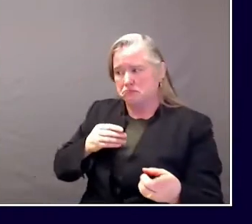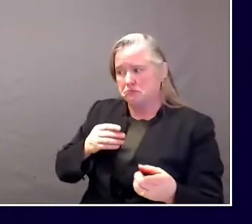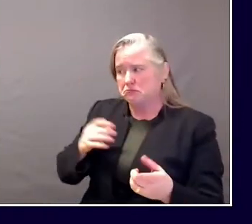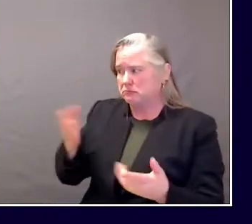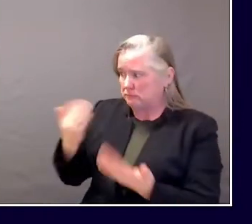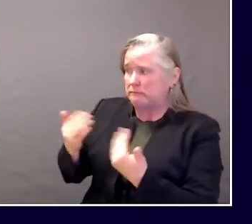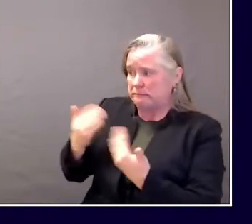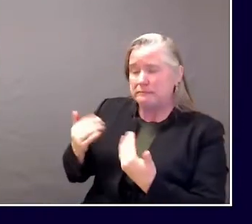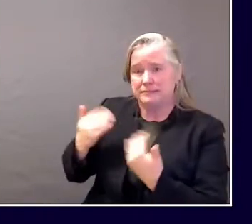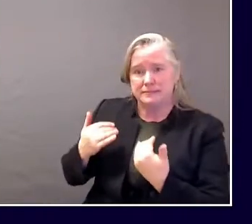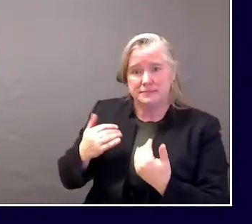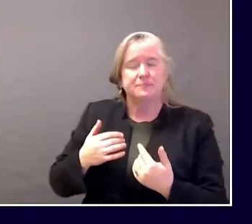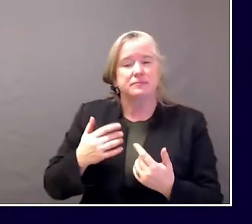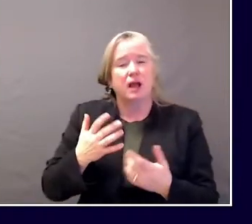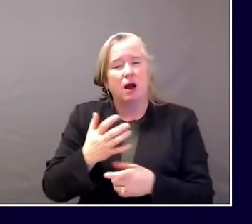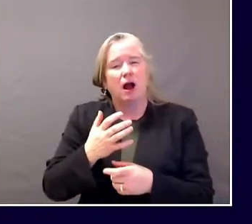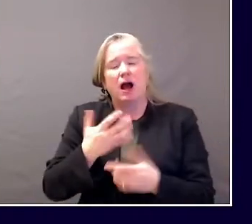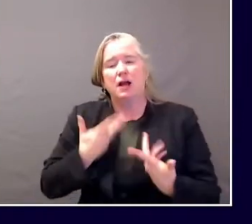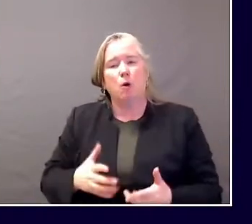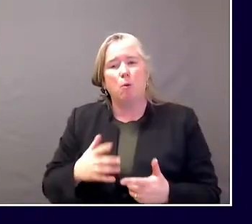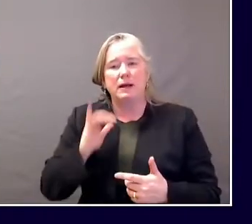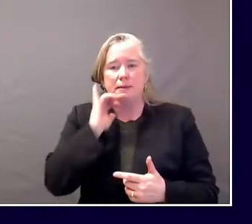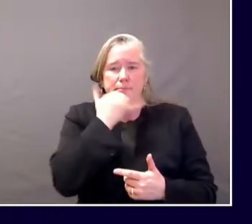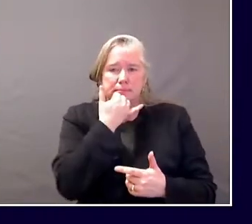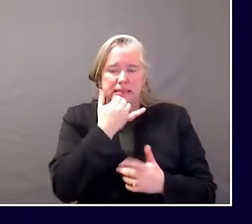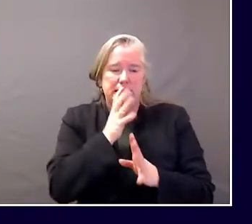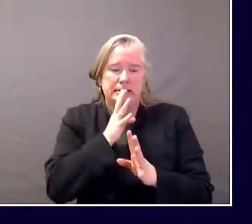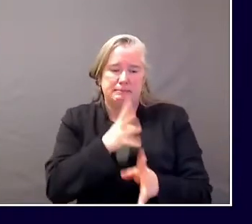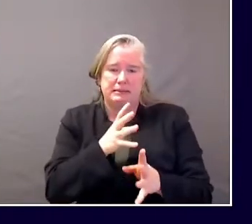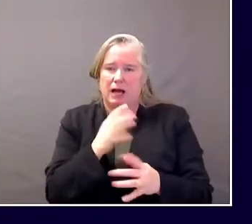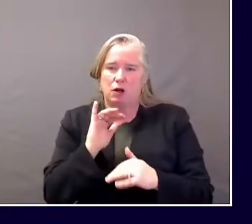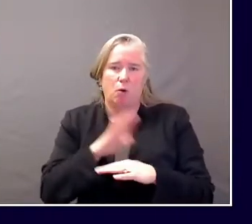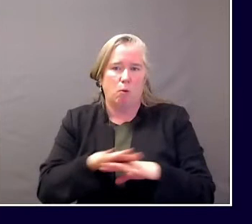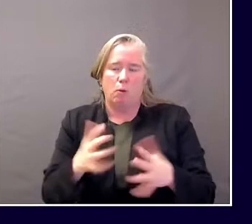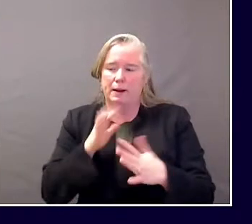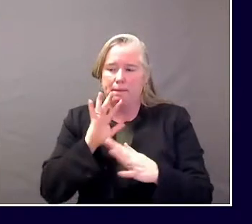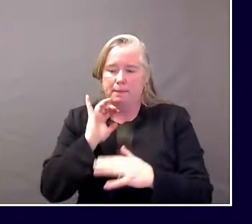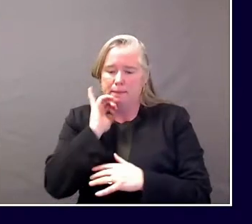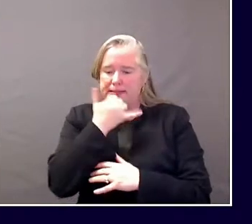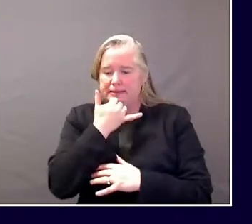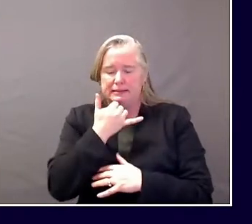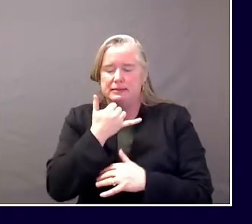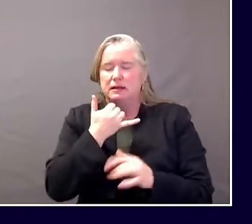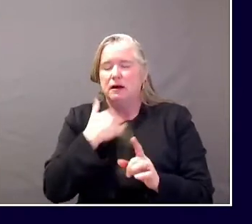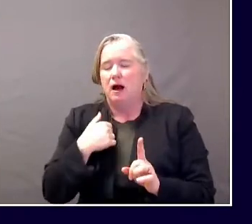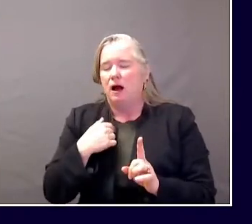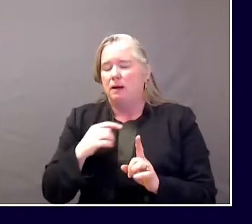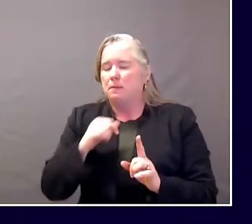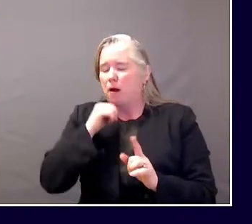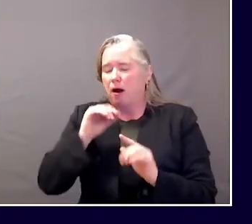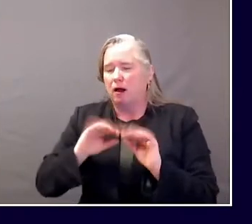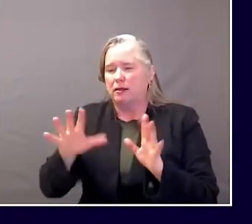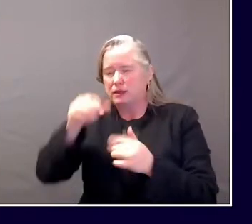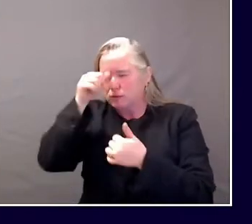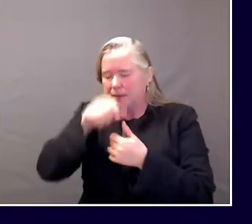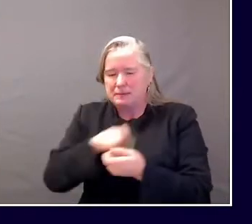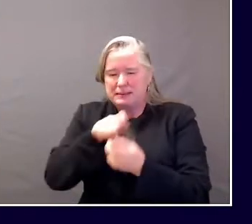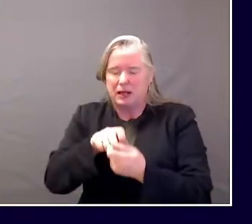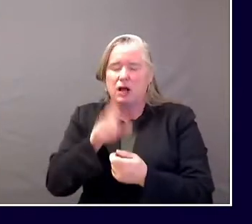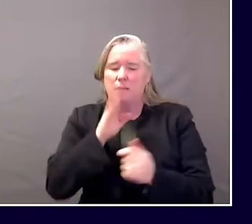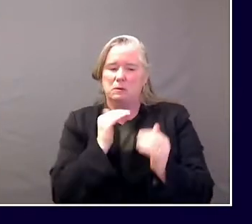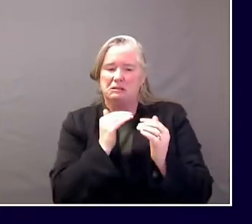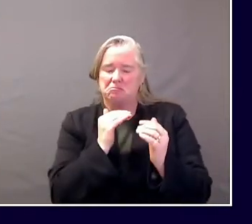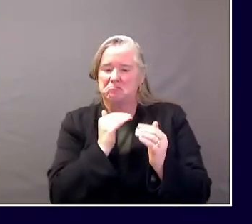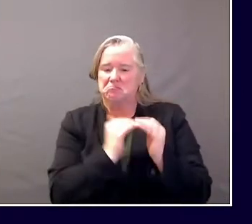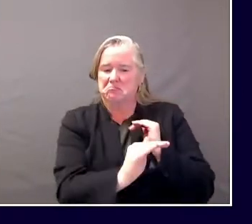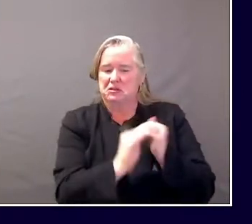see. Again, I don't want to mischaracterize them. I have some recollections of them, but we'll get you the exact numbers, Patty. Do